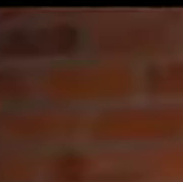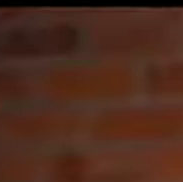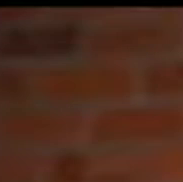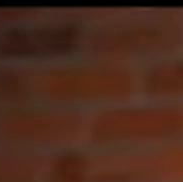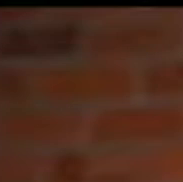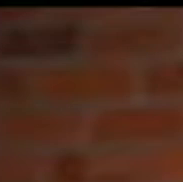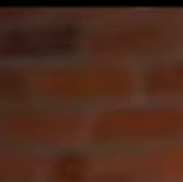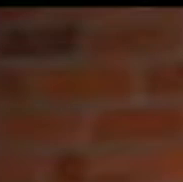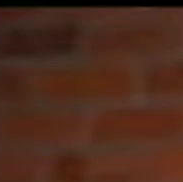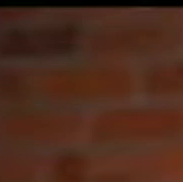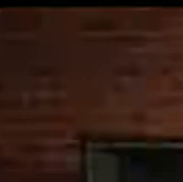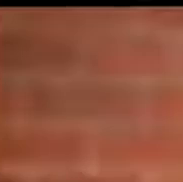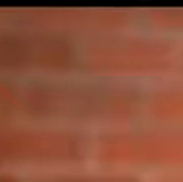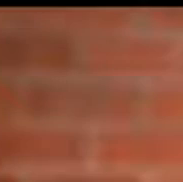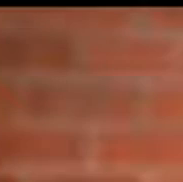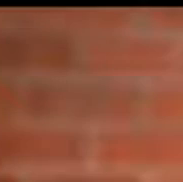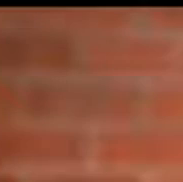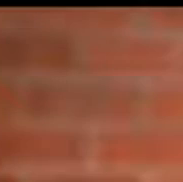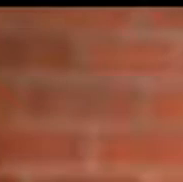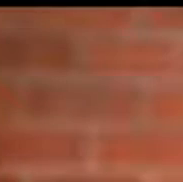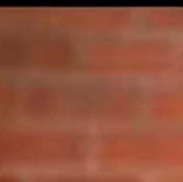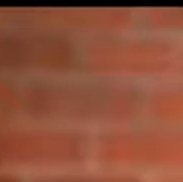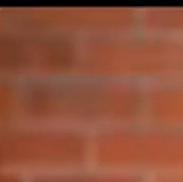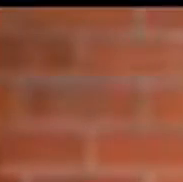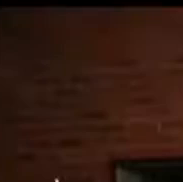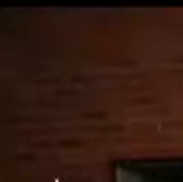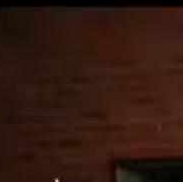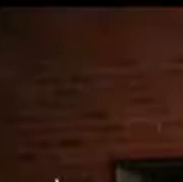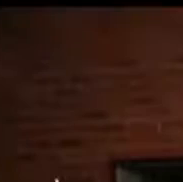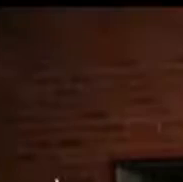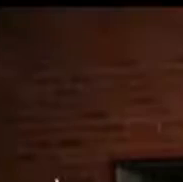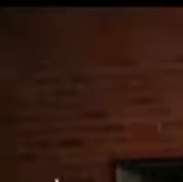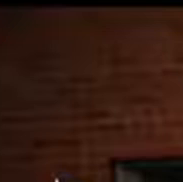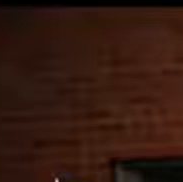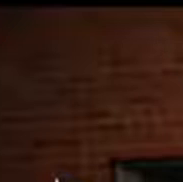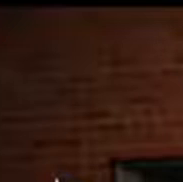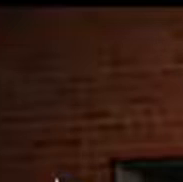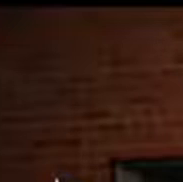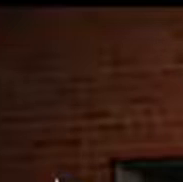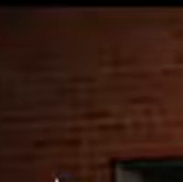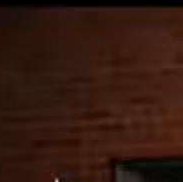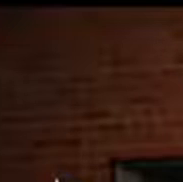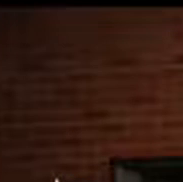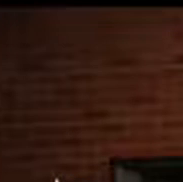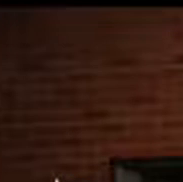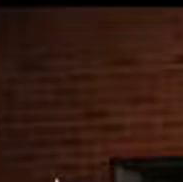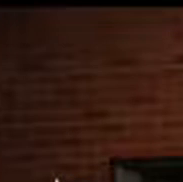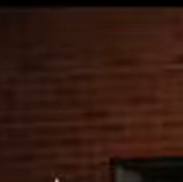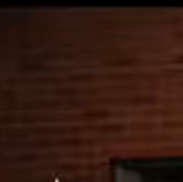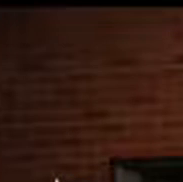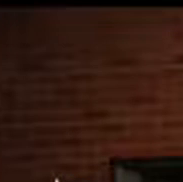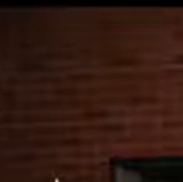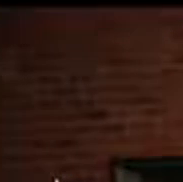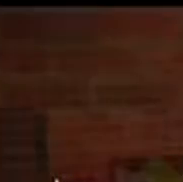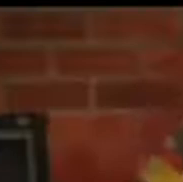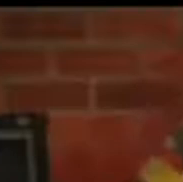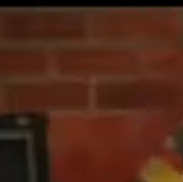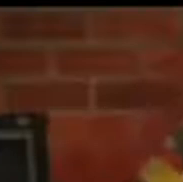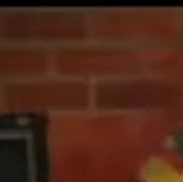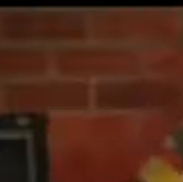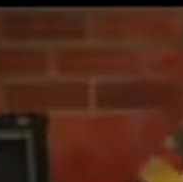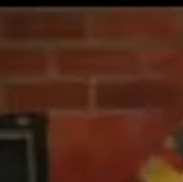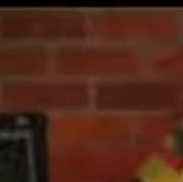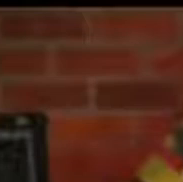our artists really are. We came from a background whereby we were raised by our grannies, so it's not easy to Okuriangala.